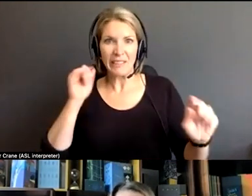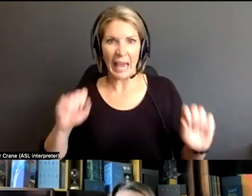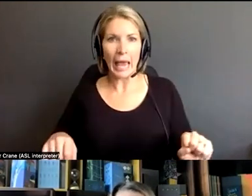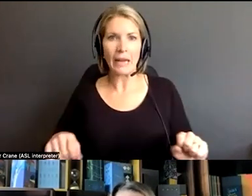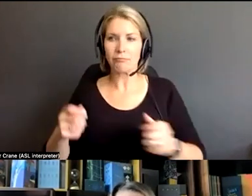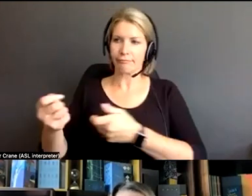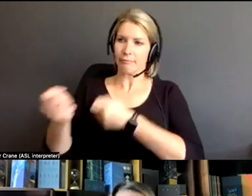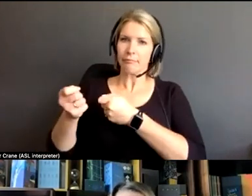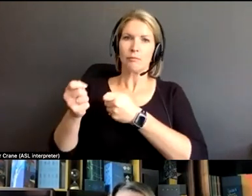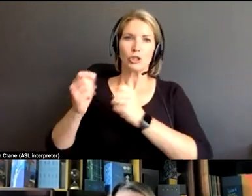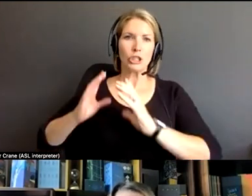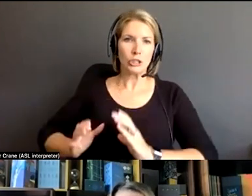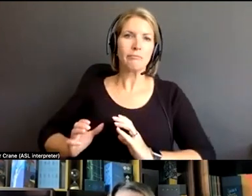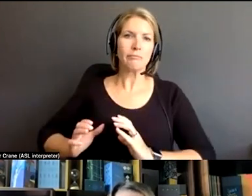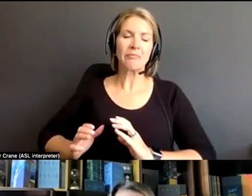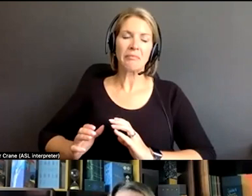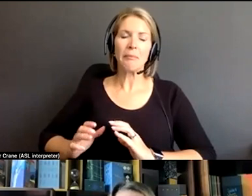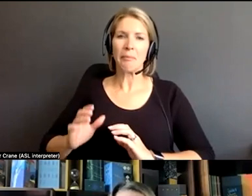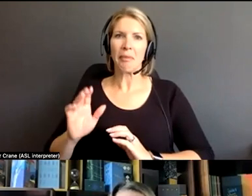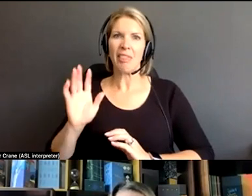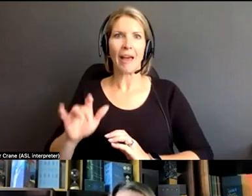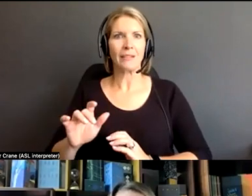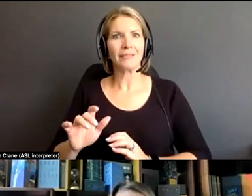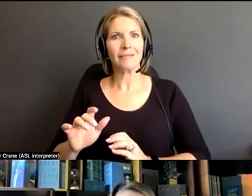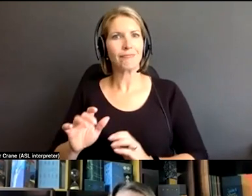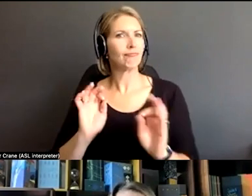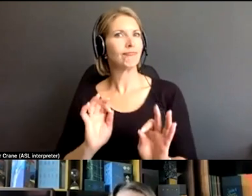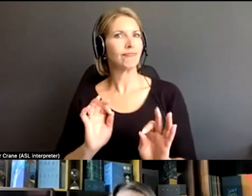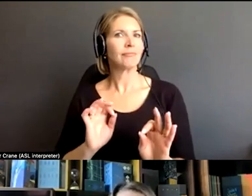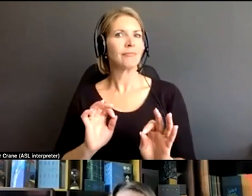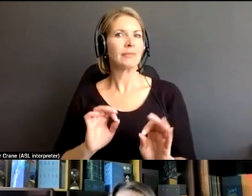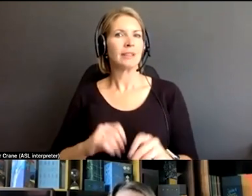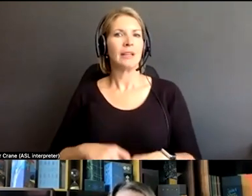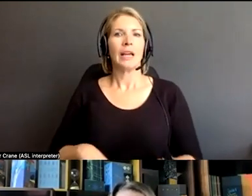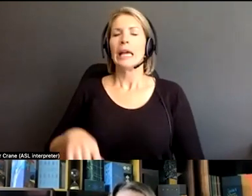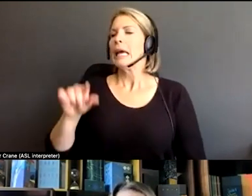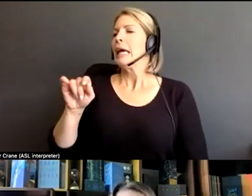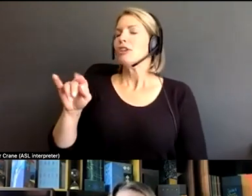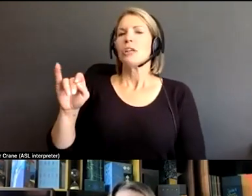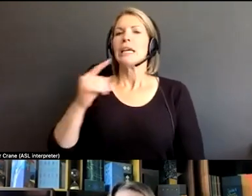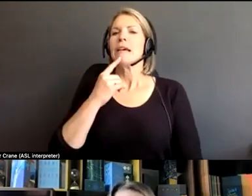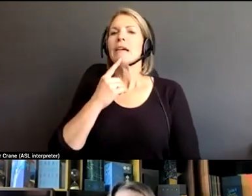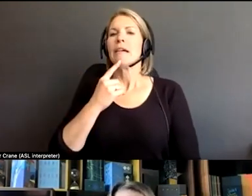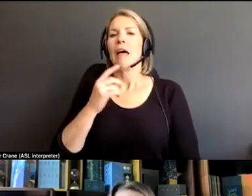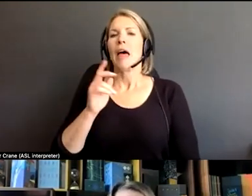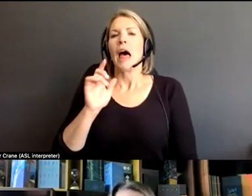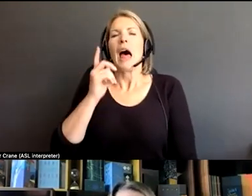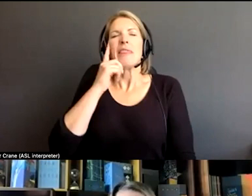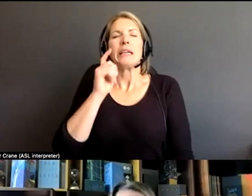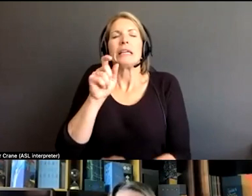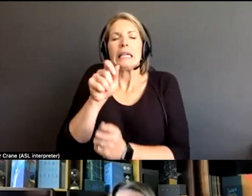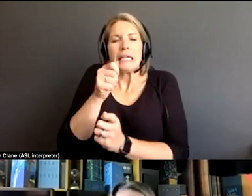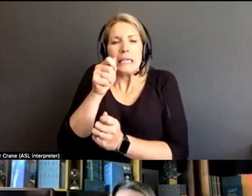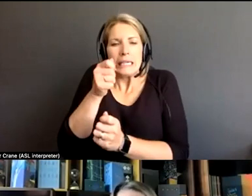Yeah, I think it's really specific to each book, right. Genre, per se. For example, thrillers, I think a lot of covers, you